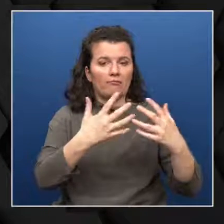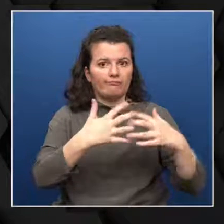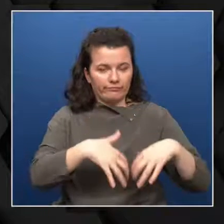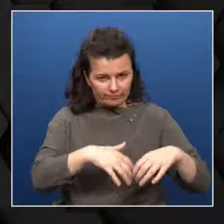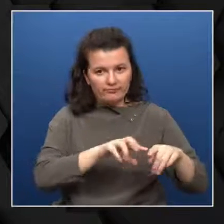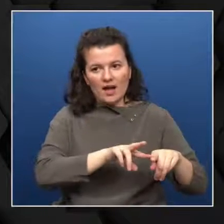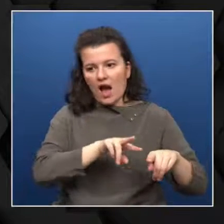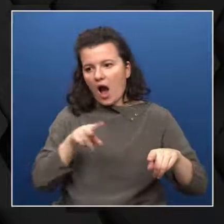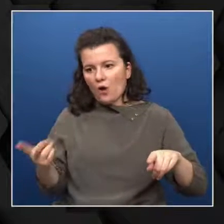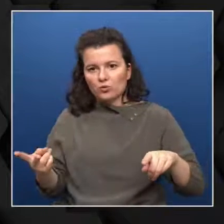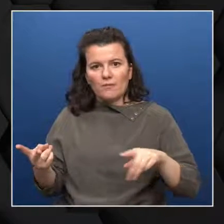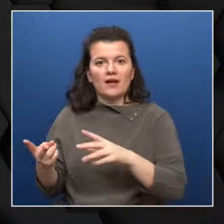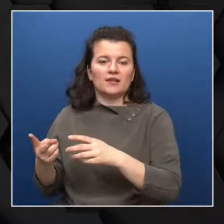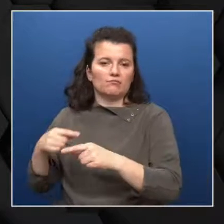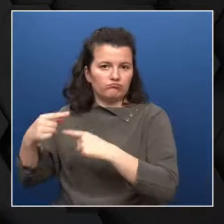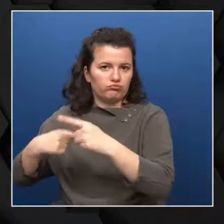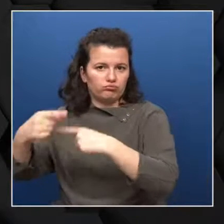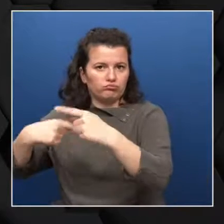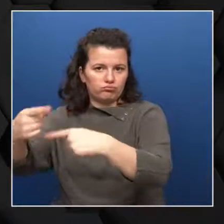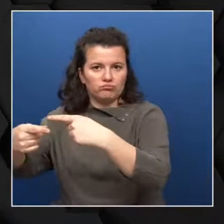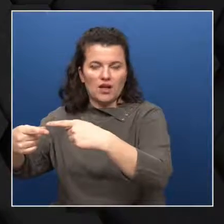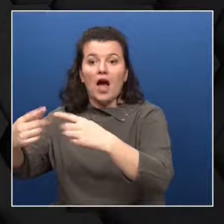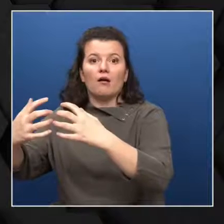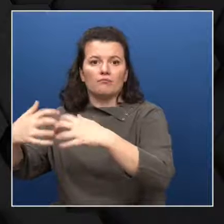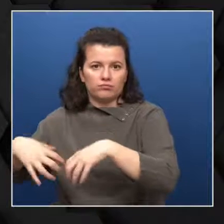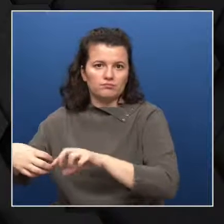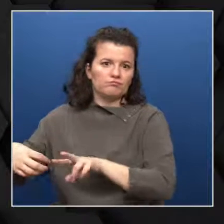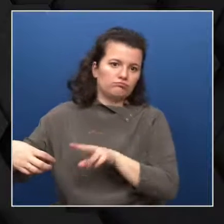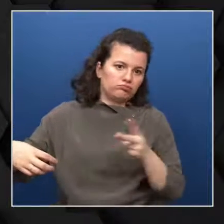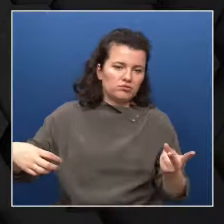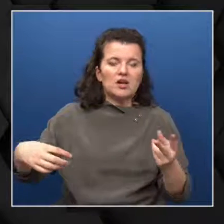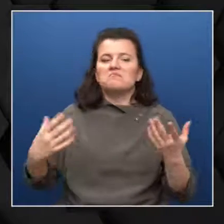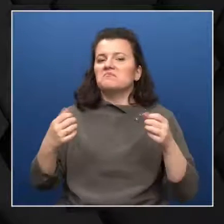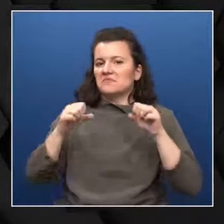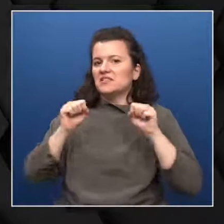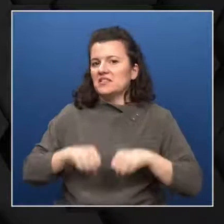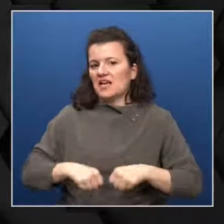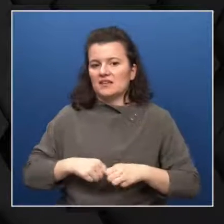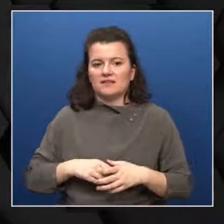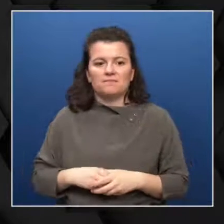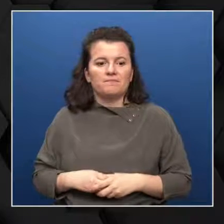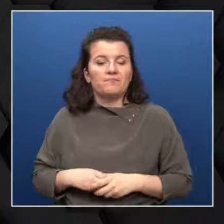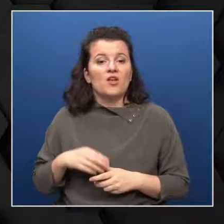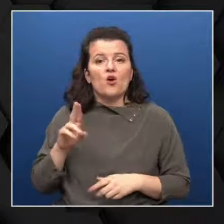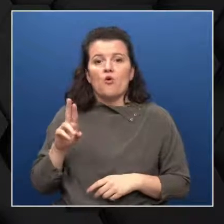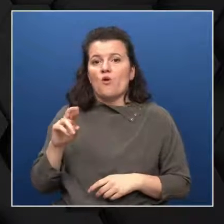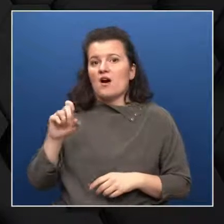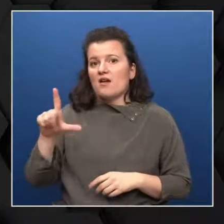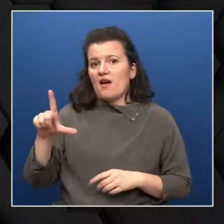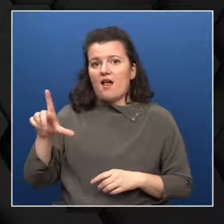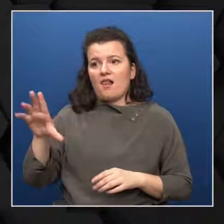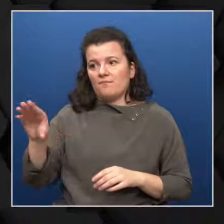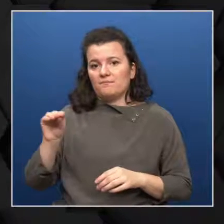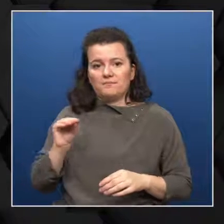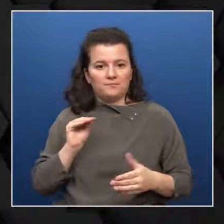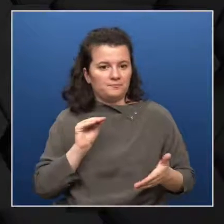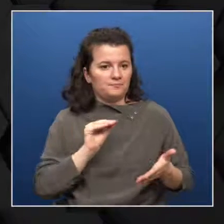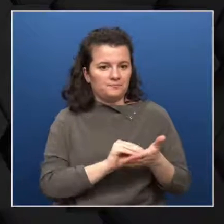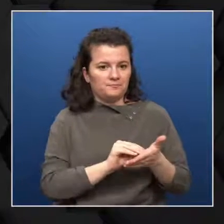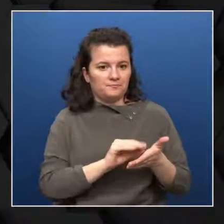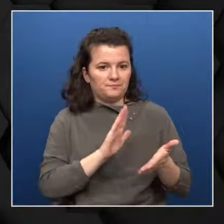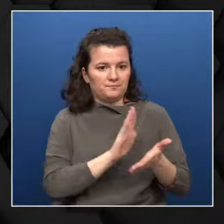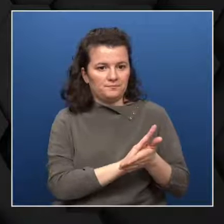will automatically mix. So that is really good. So I'm copying the input URL. I go to settings in